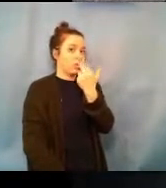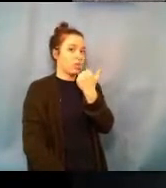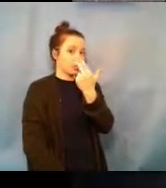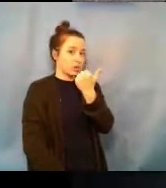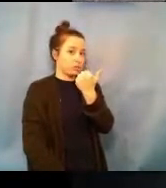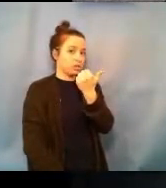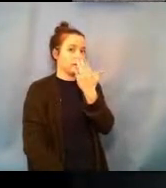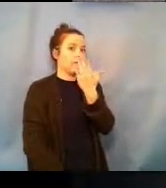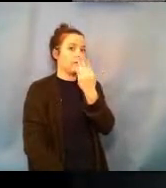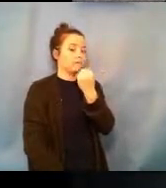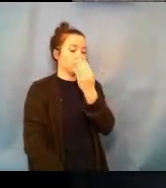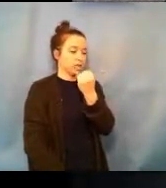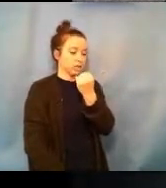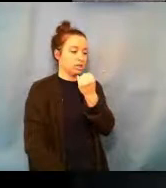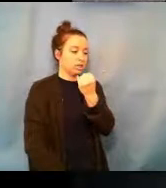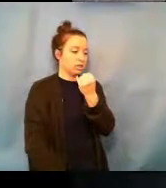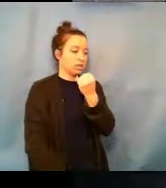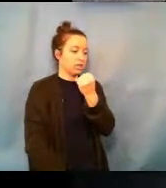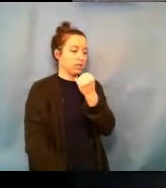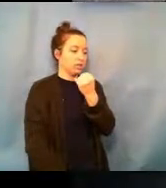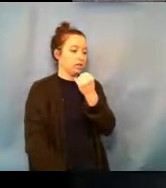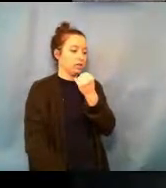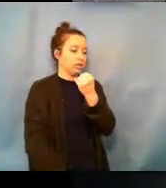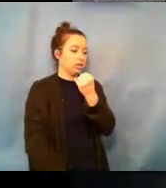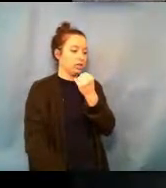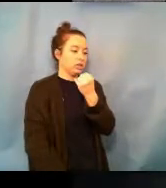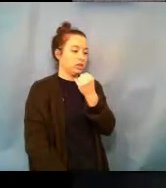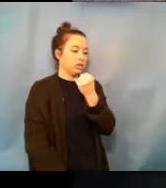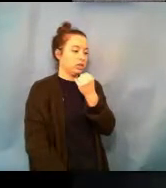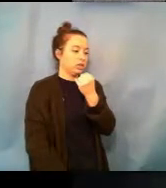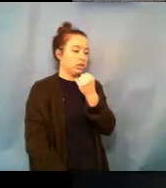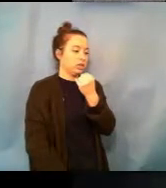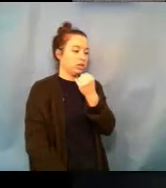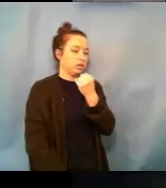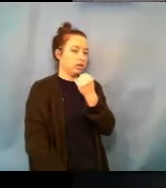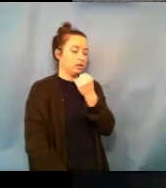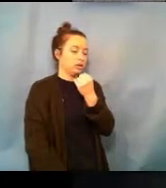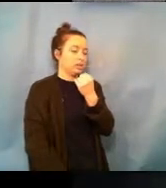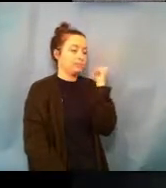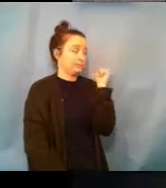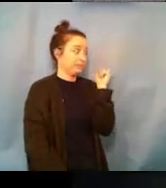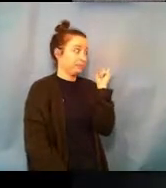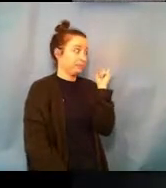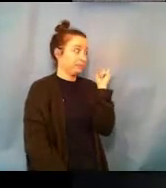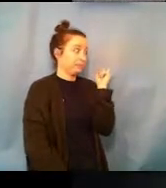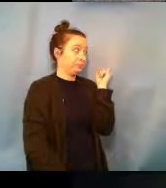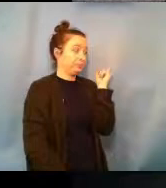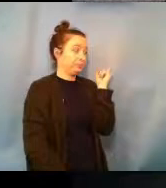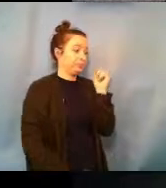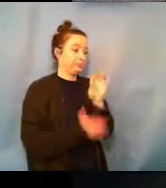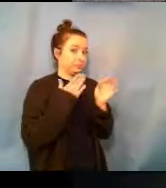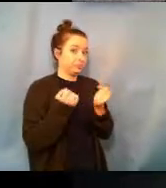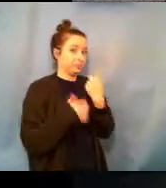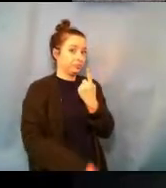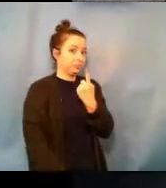12, 13, 14. So I had 7 plus something equals 14. So let's count how many